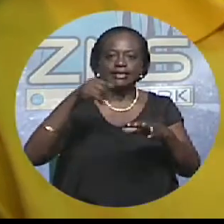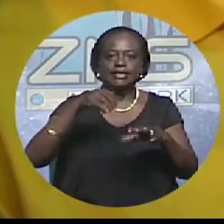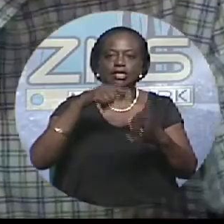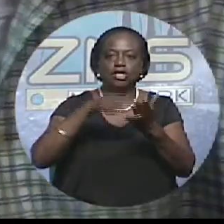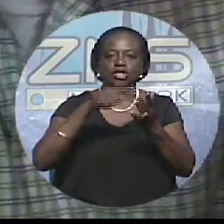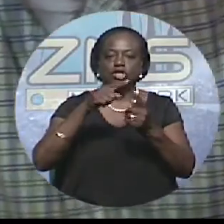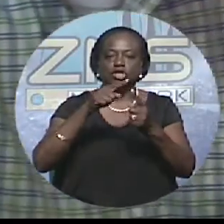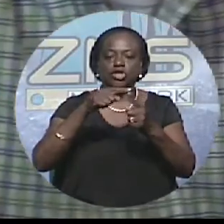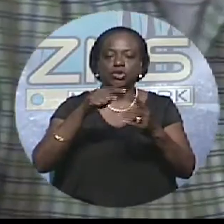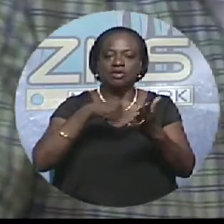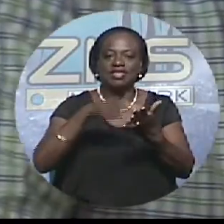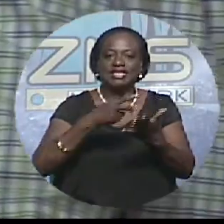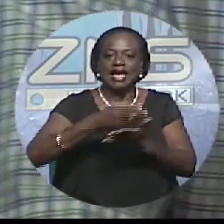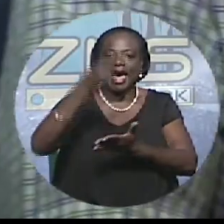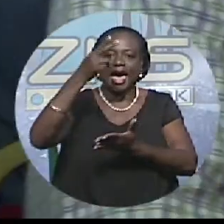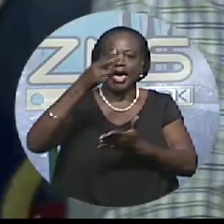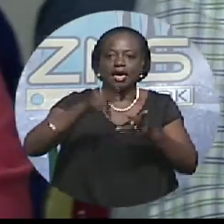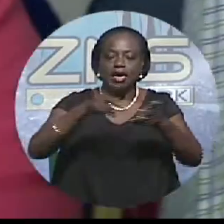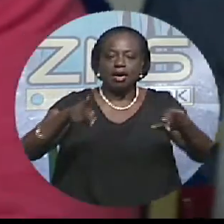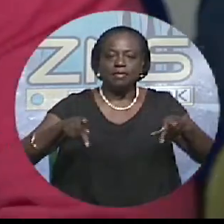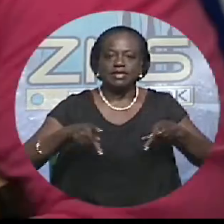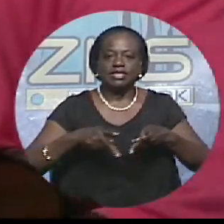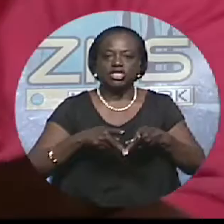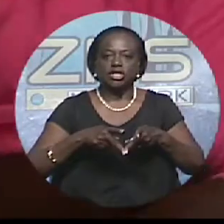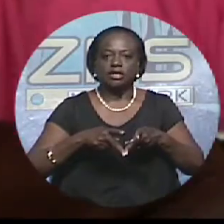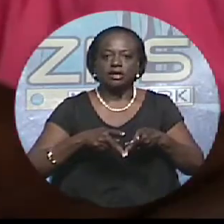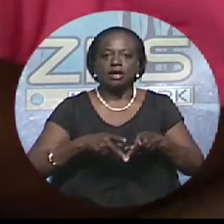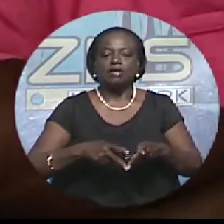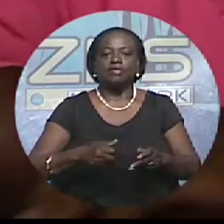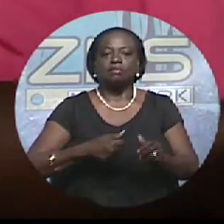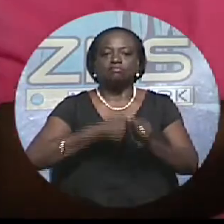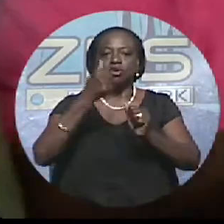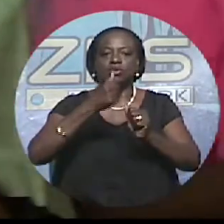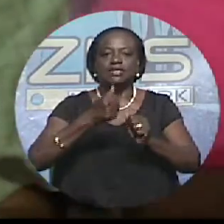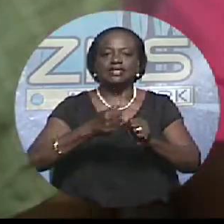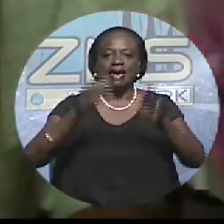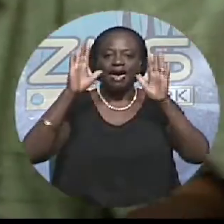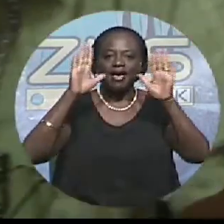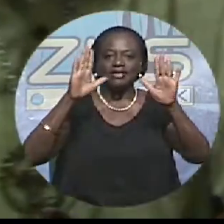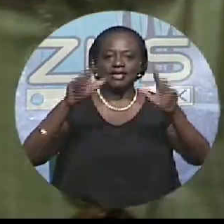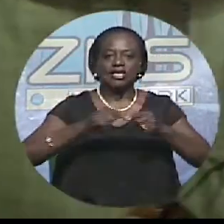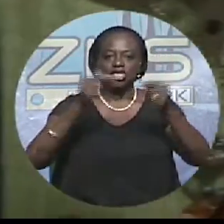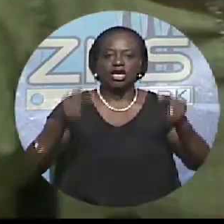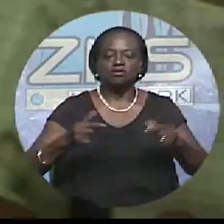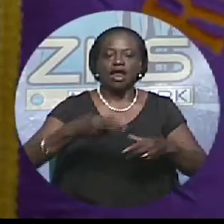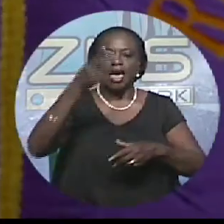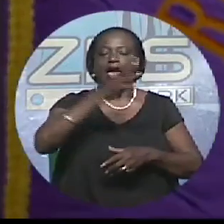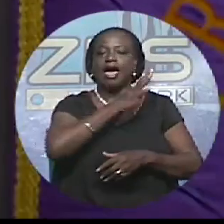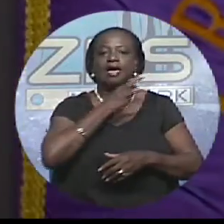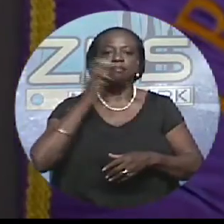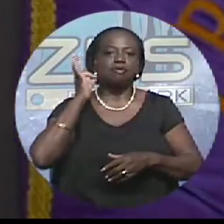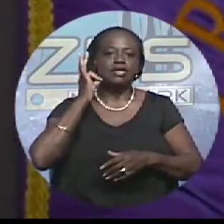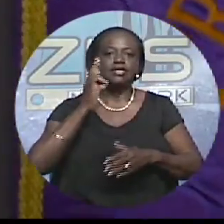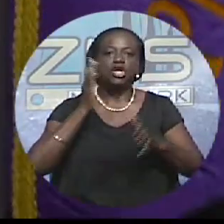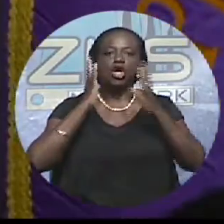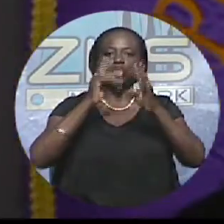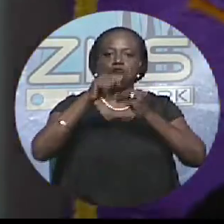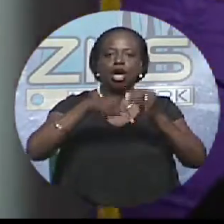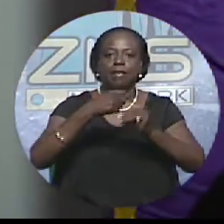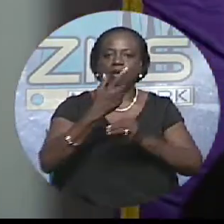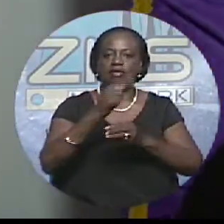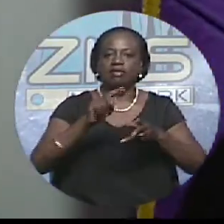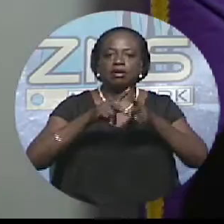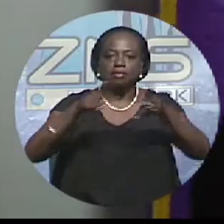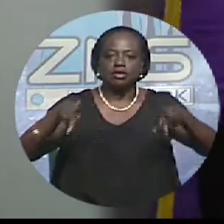At a press conference on Thursday, the Most Excellent General High Priest talked about the new position and what it all means for lodge members throughout